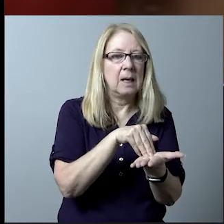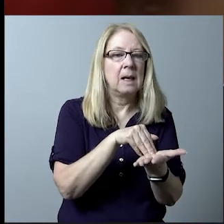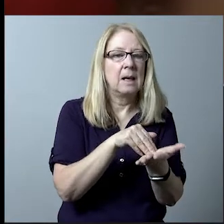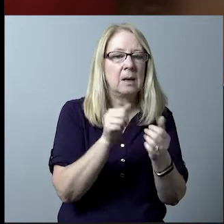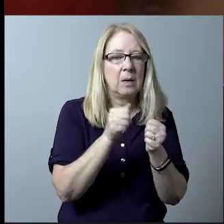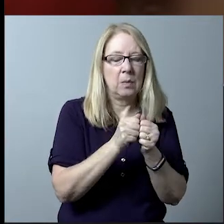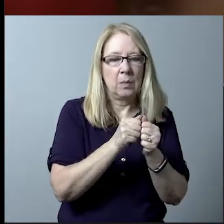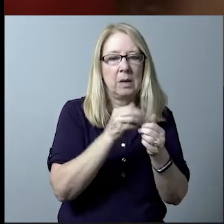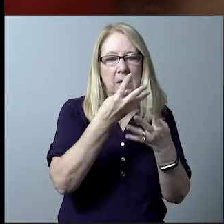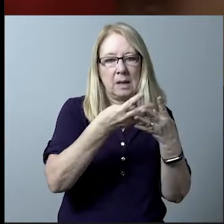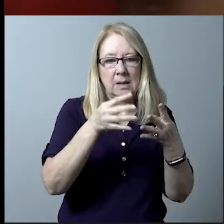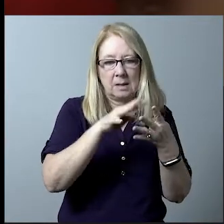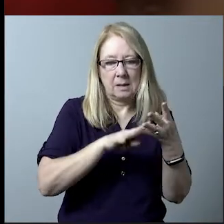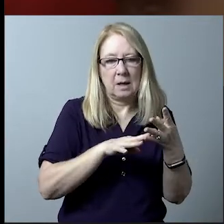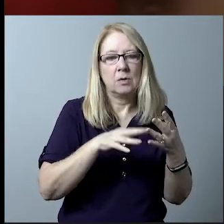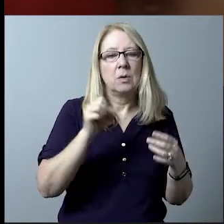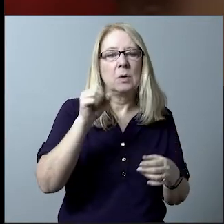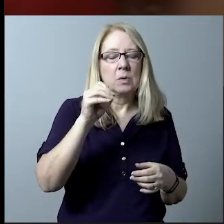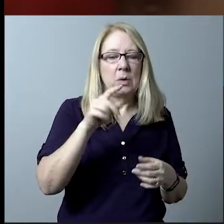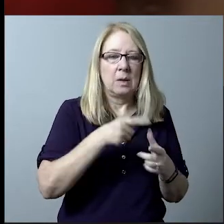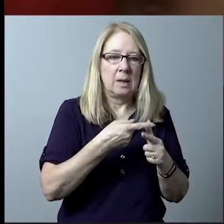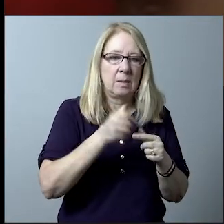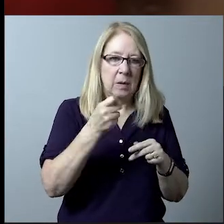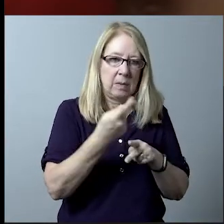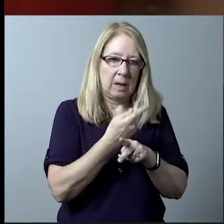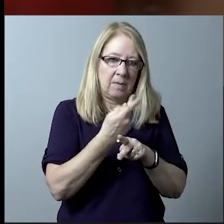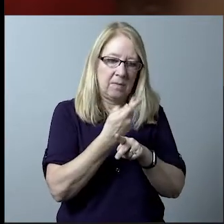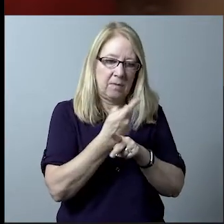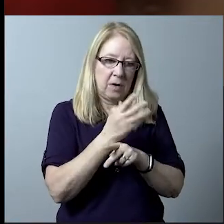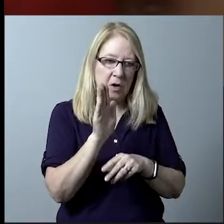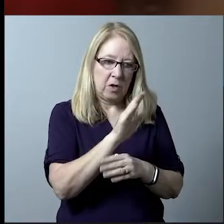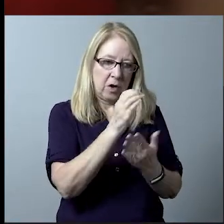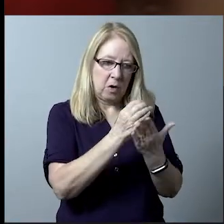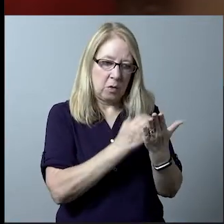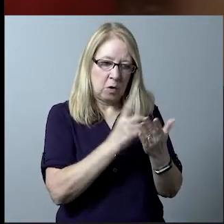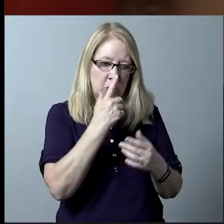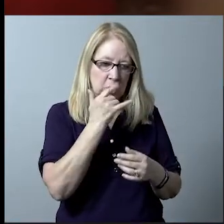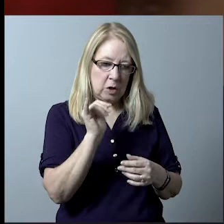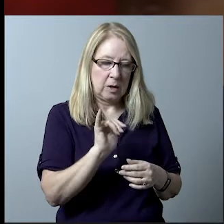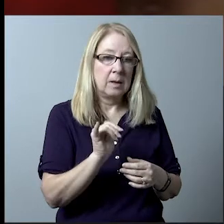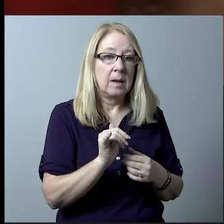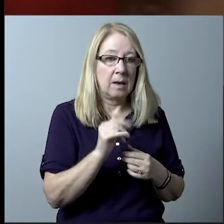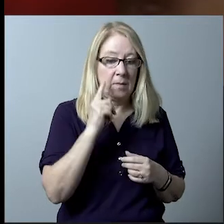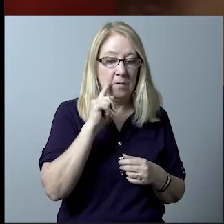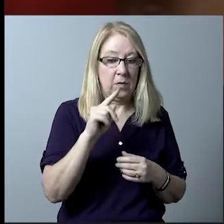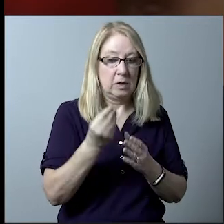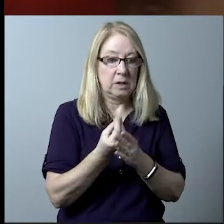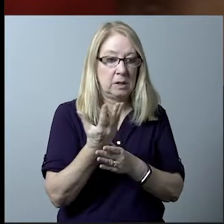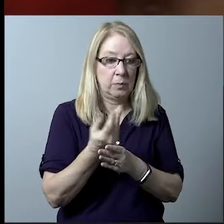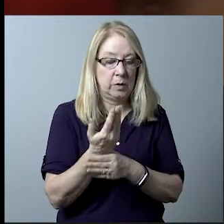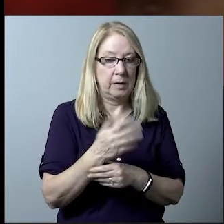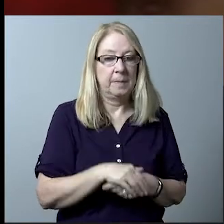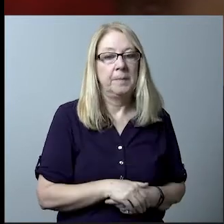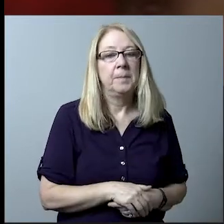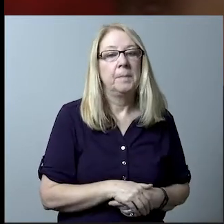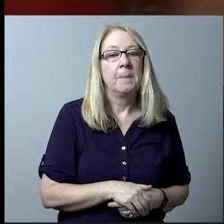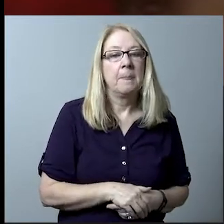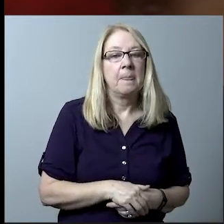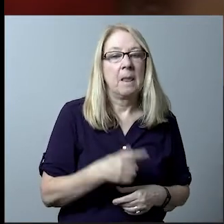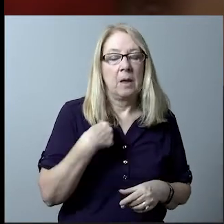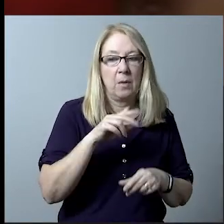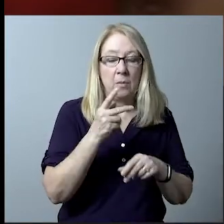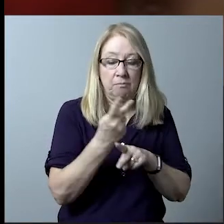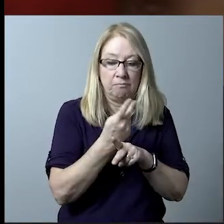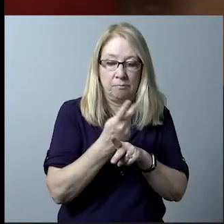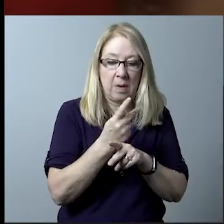out again with the next version of the schedule, so people can figure out how their courses really should be for the